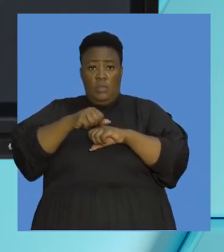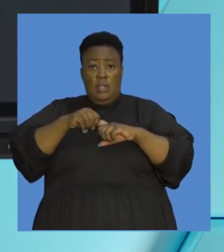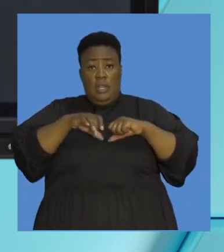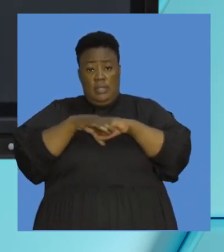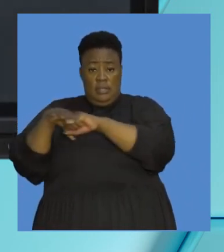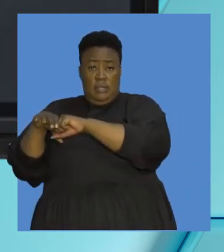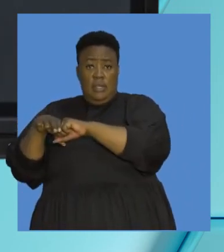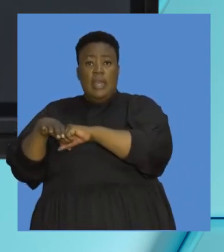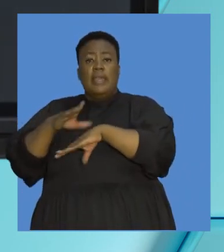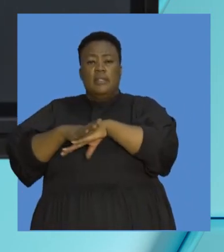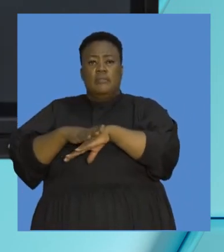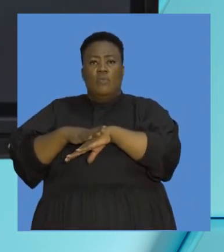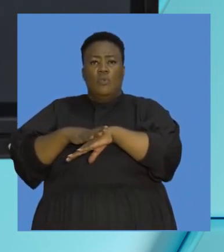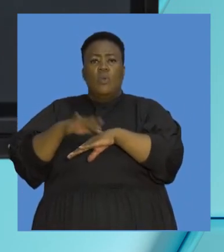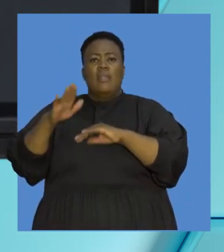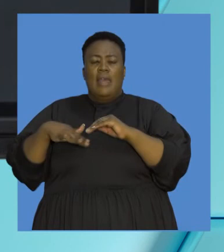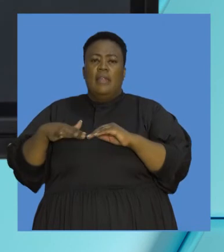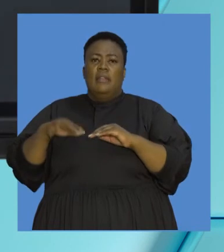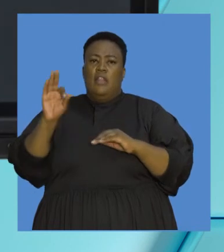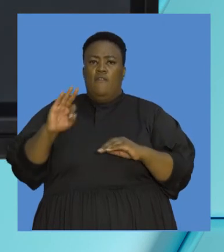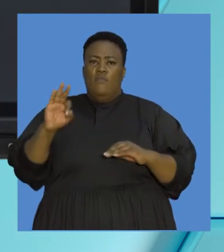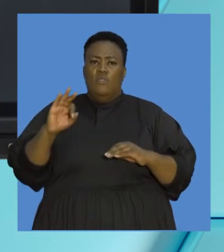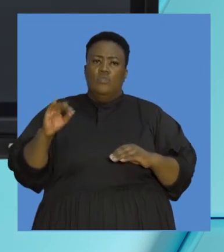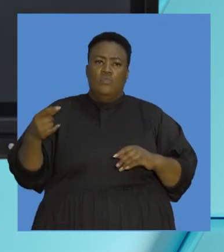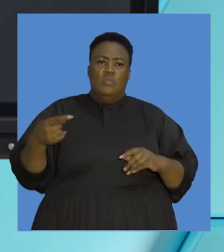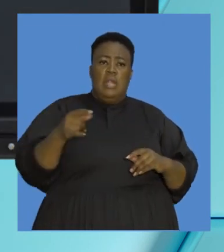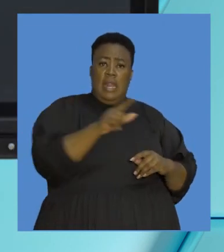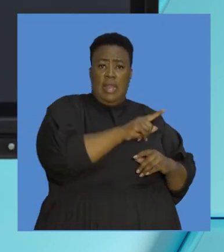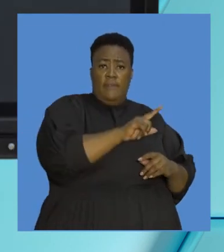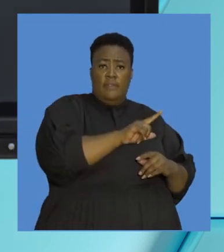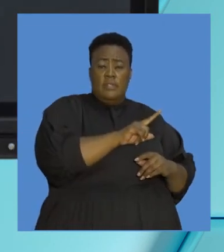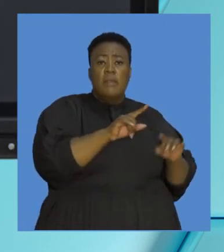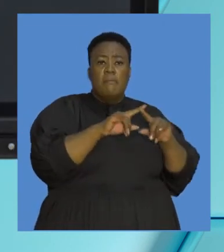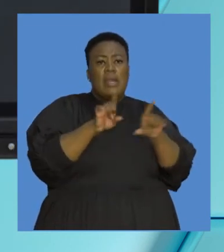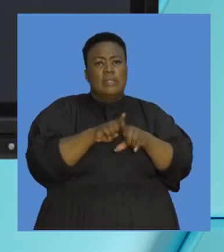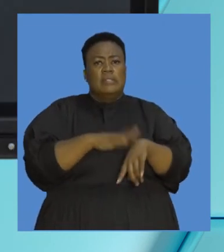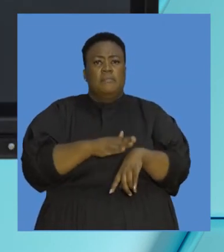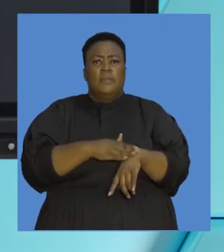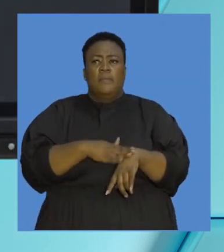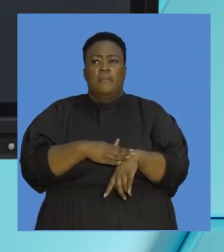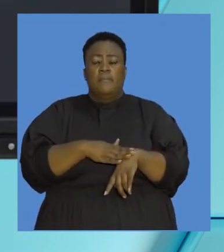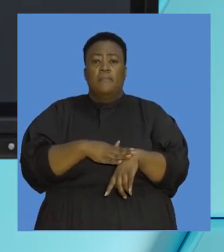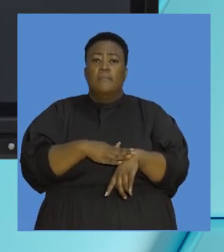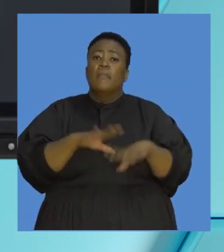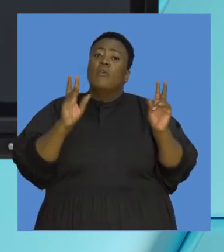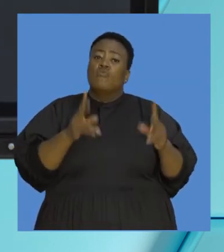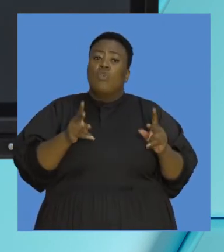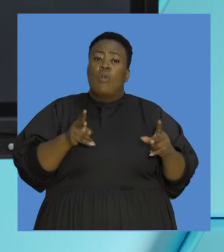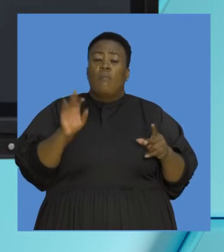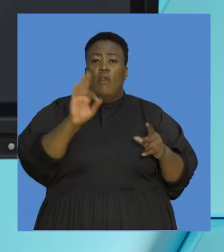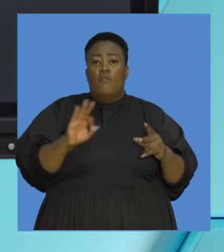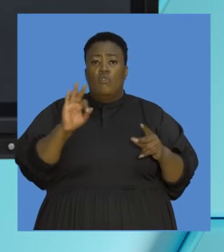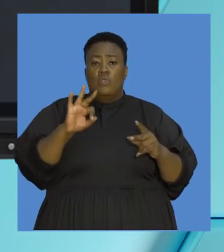acceleration, is bigger than the force to the left. But at the same time,